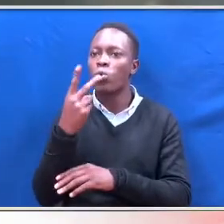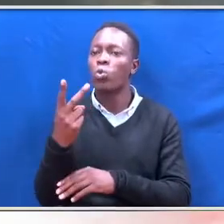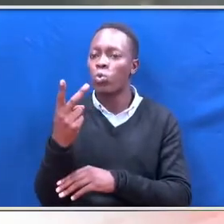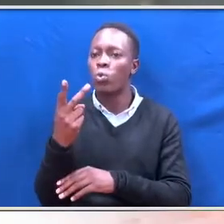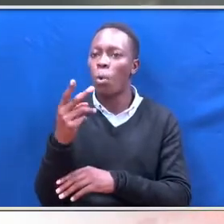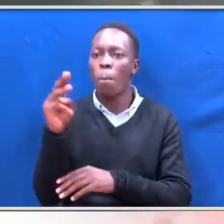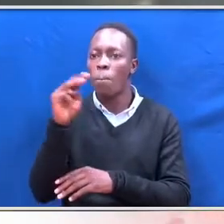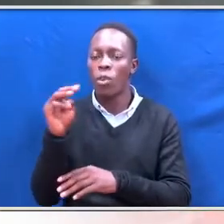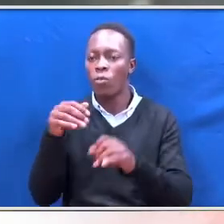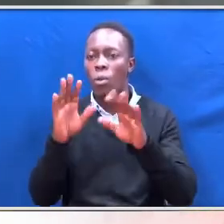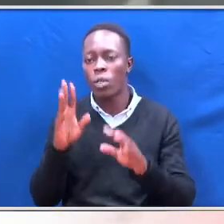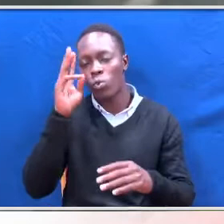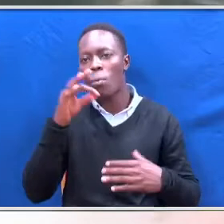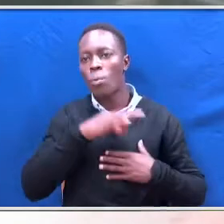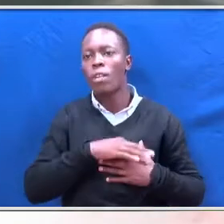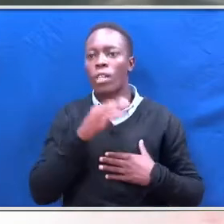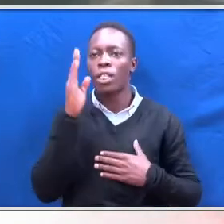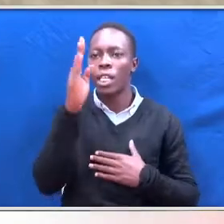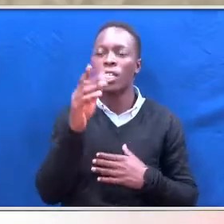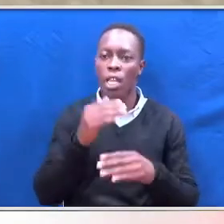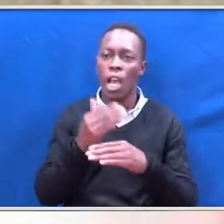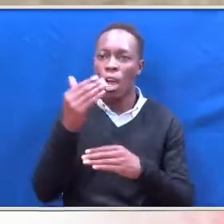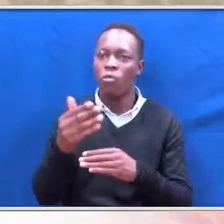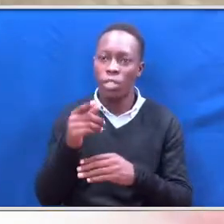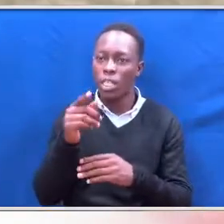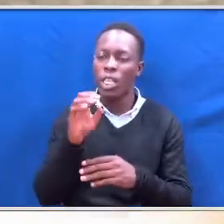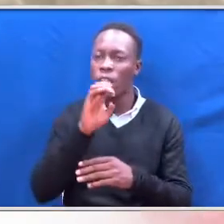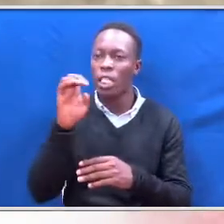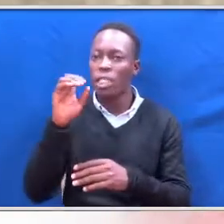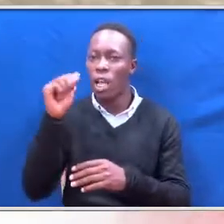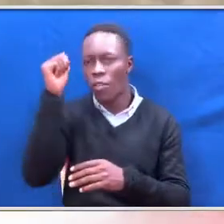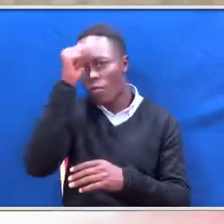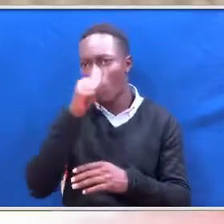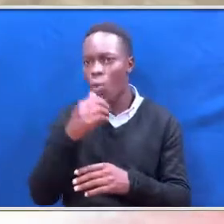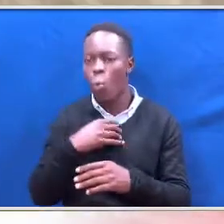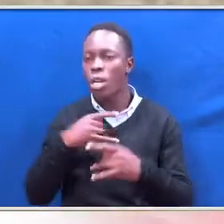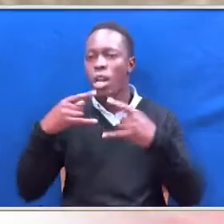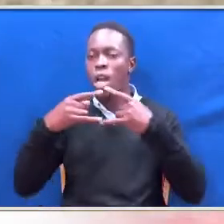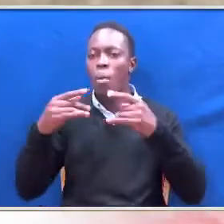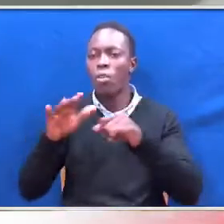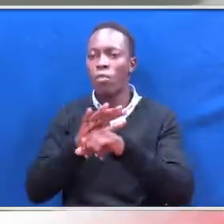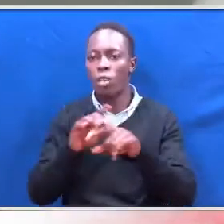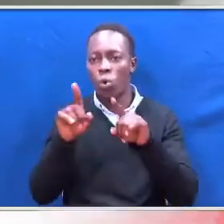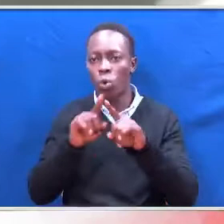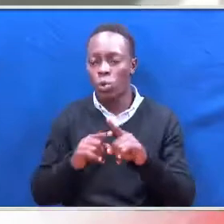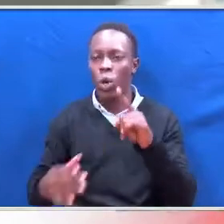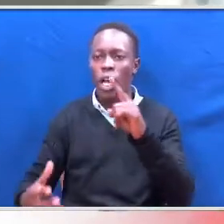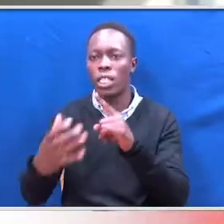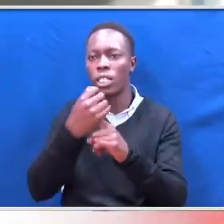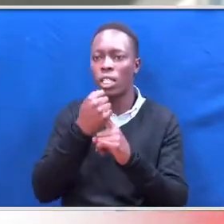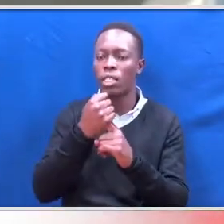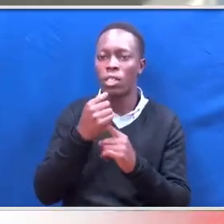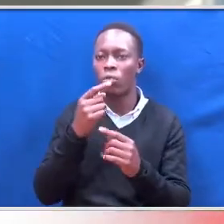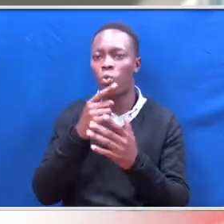farmers stand to benefit directly as Fatty Plants East Africa seek to close the gap between actual and attainable yield by